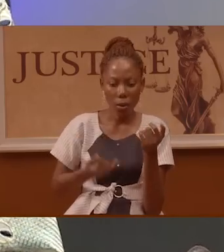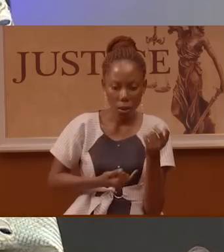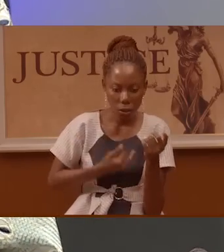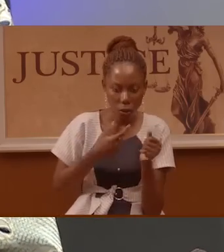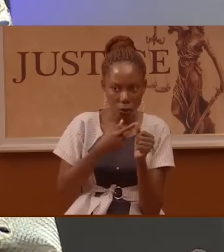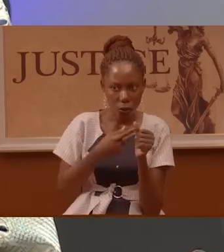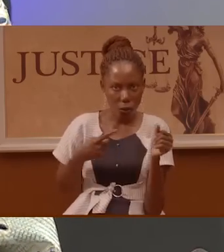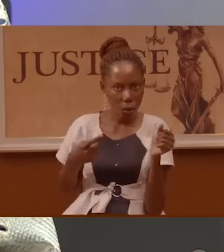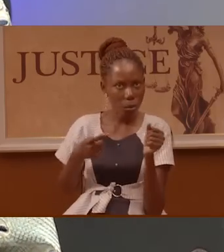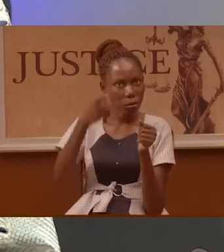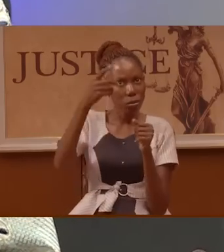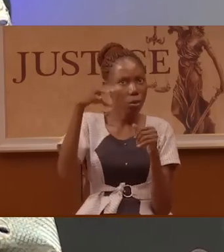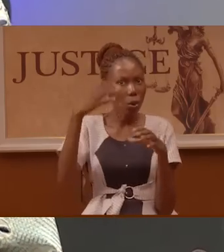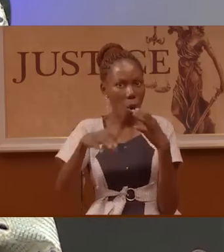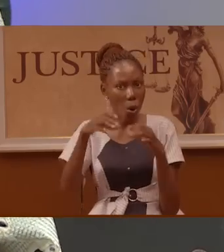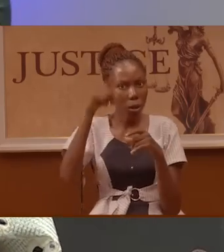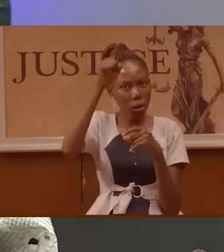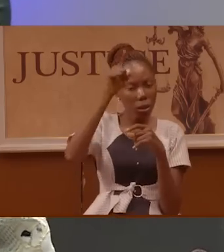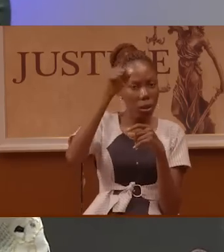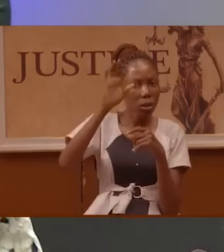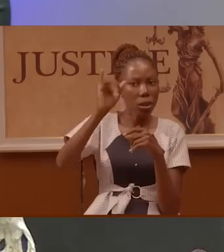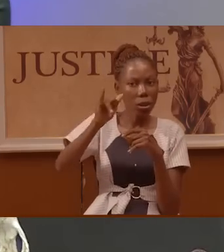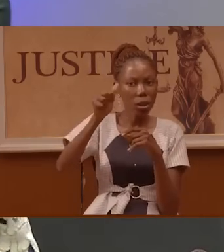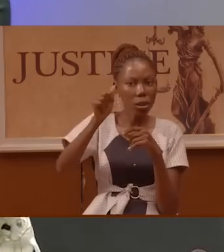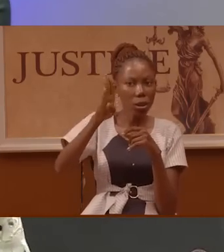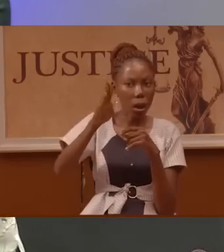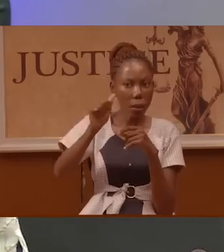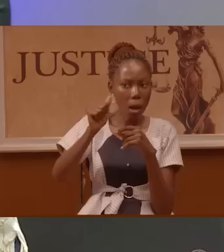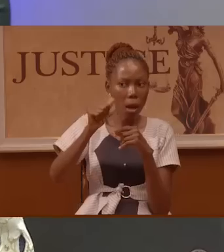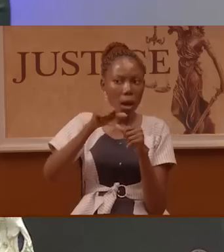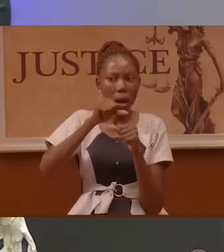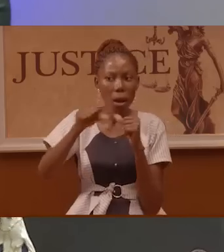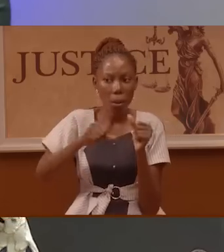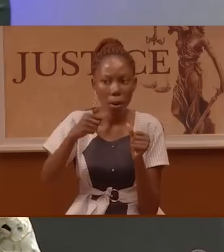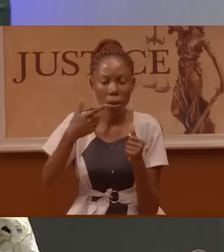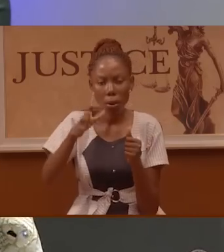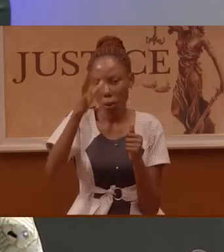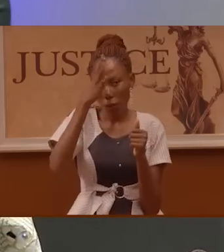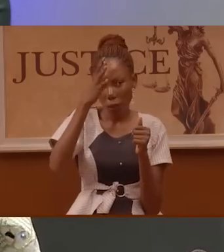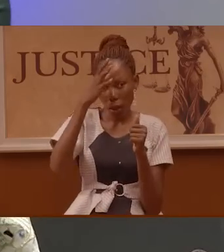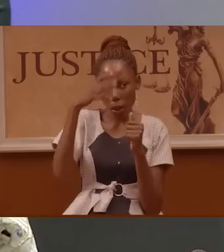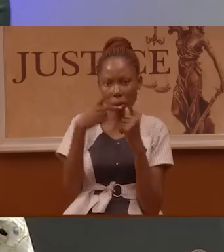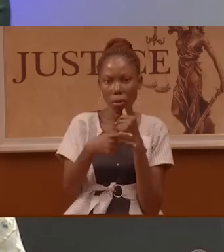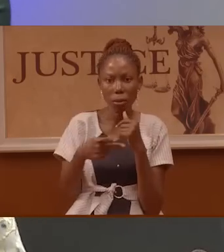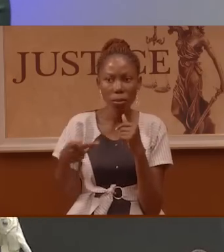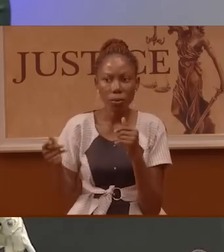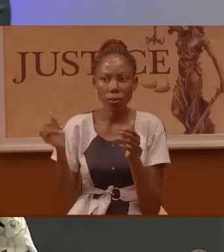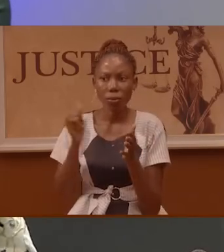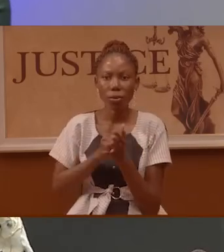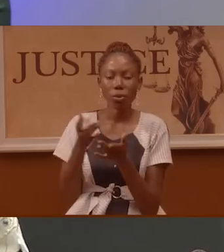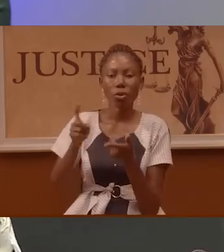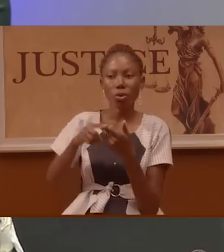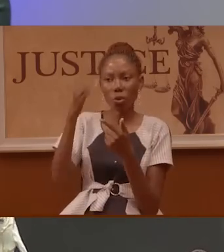from meditation, Yaba, that they want. I said, what happened? He said, concerning our father's properties, that he wants to